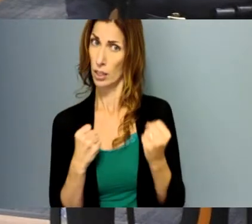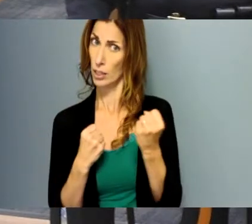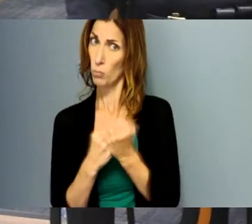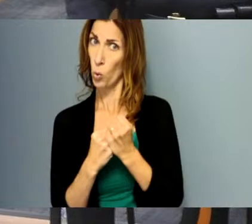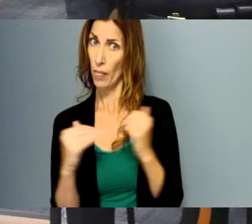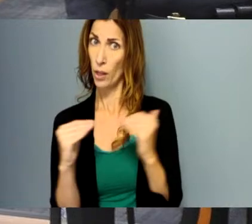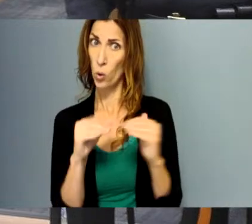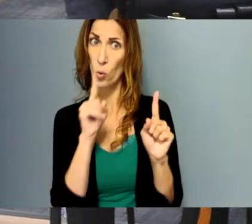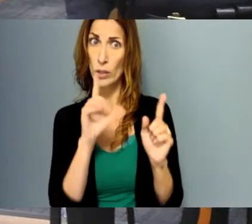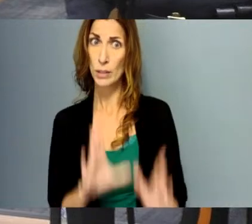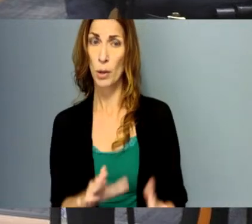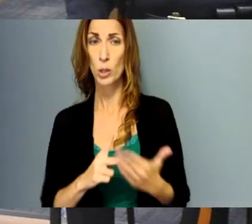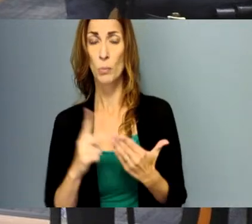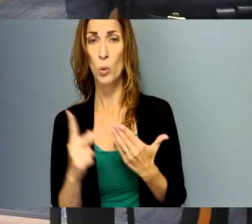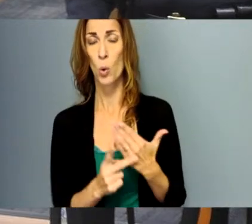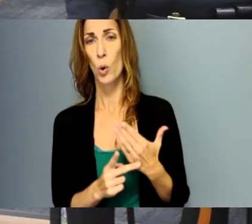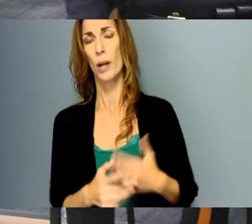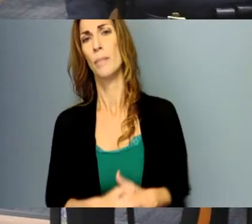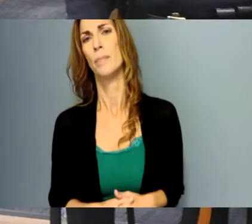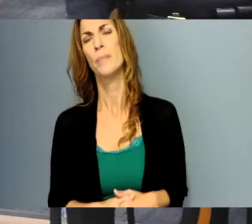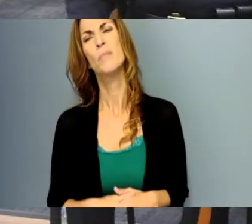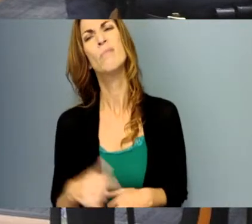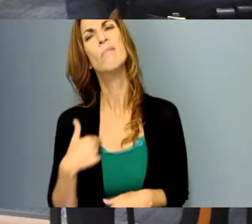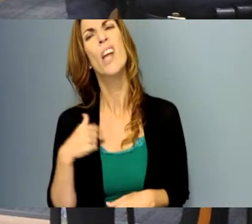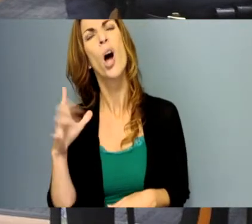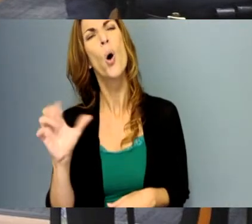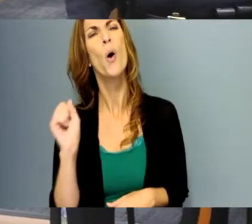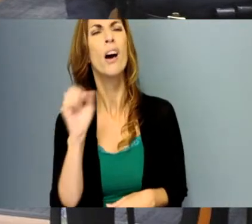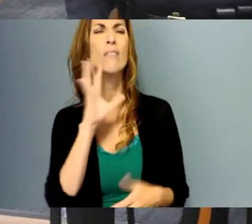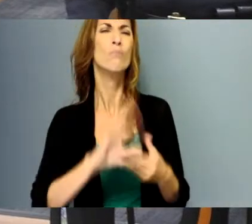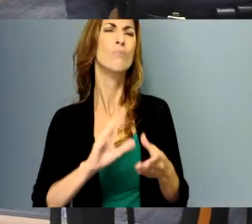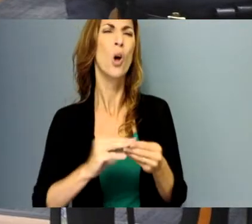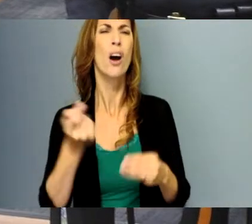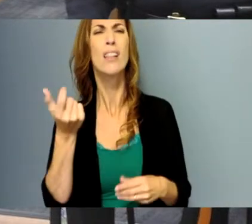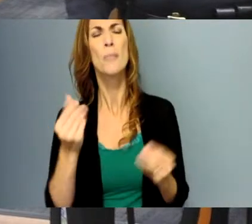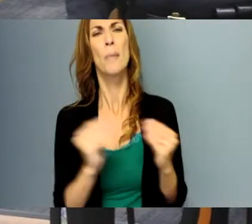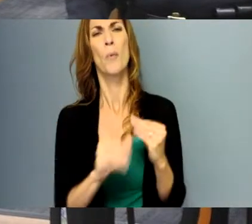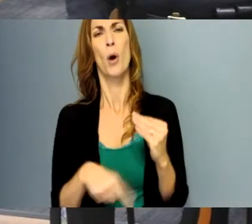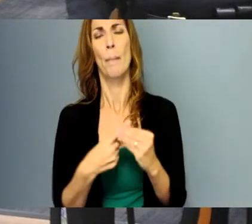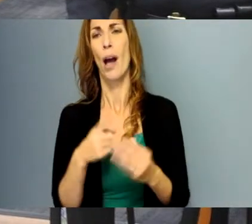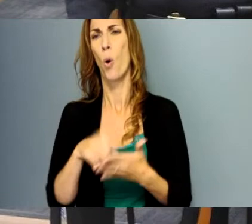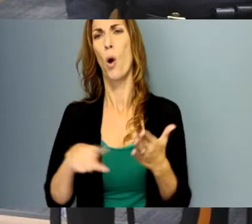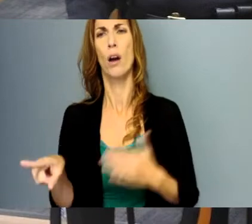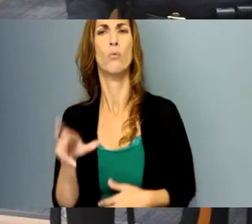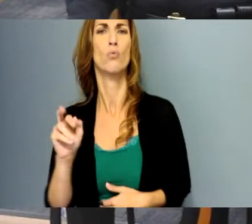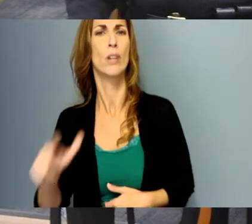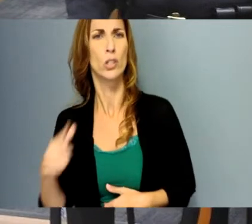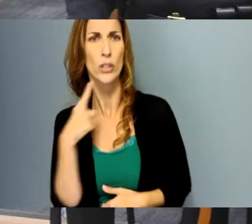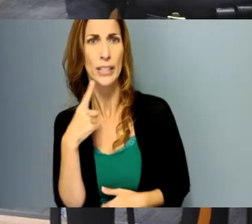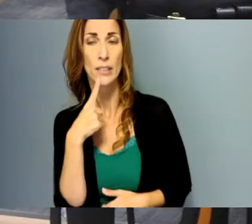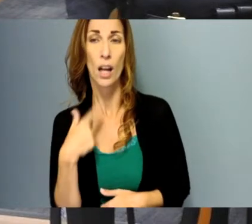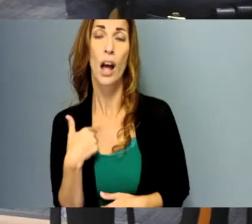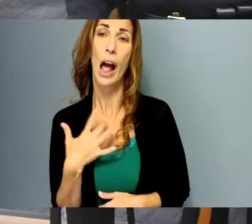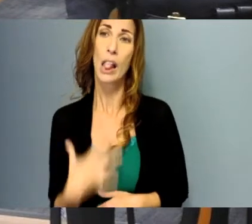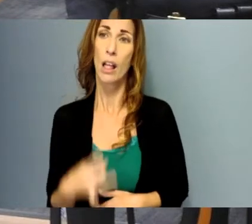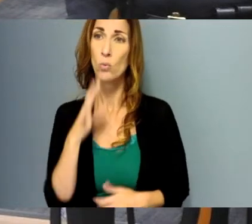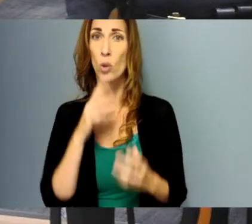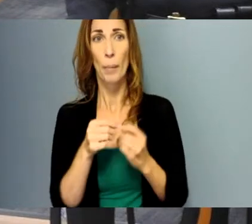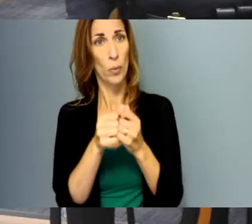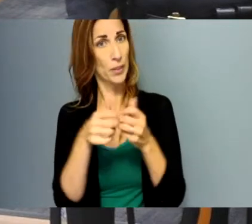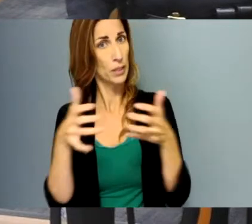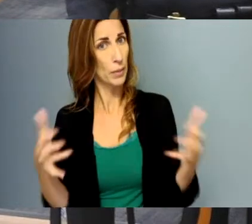program. And I just want to talk a little bit more and add to what Rachel was saying, and I'd like to talk about the